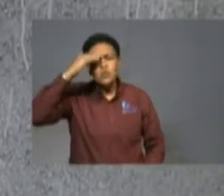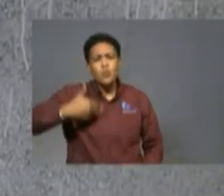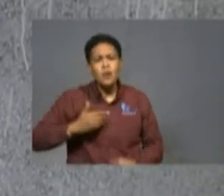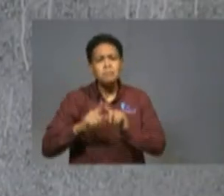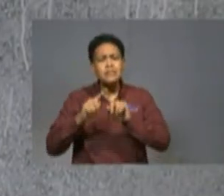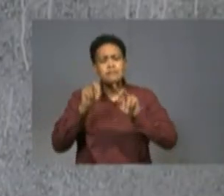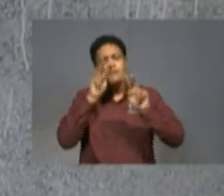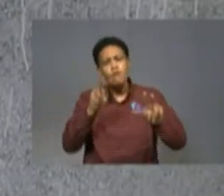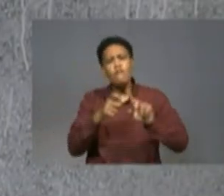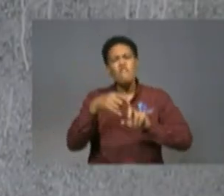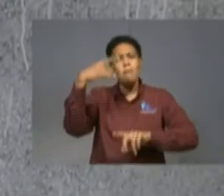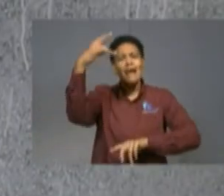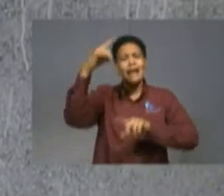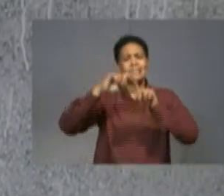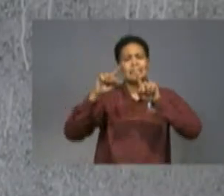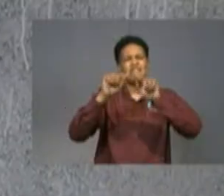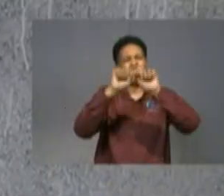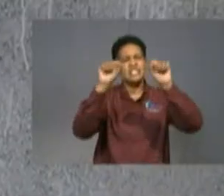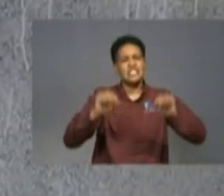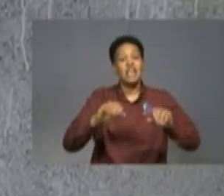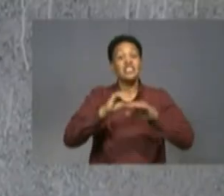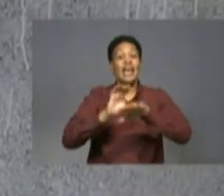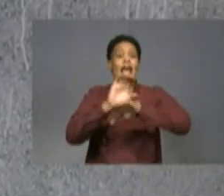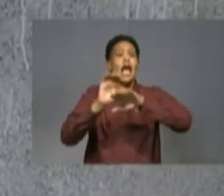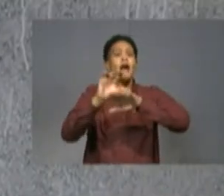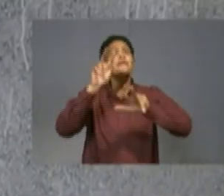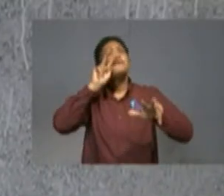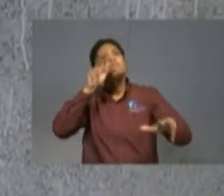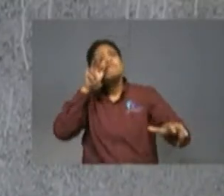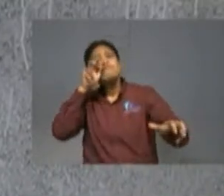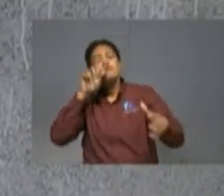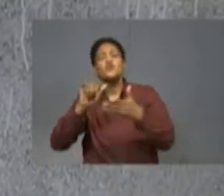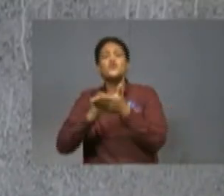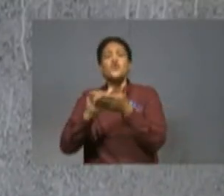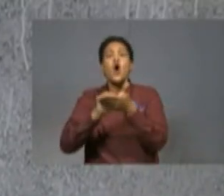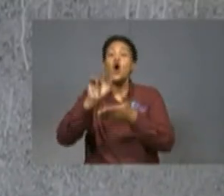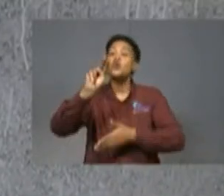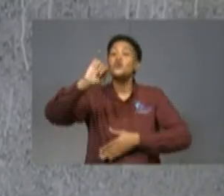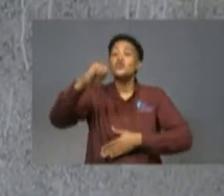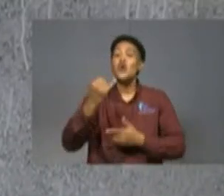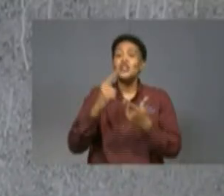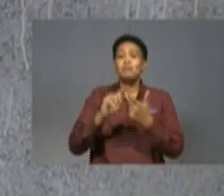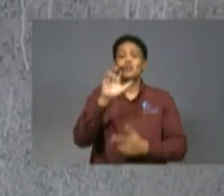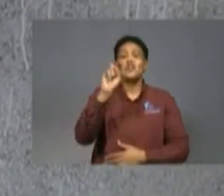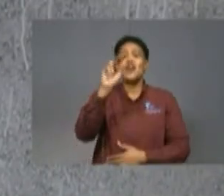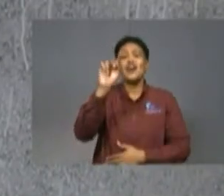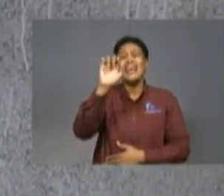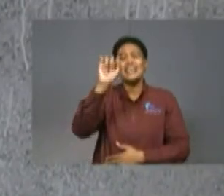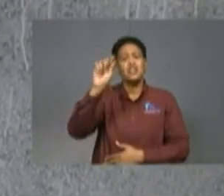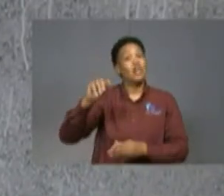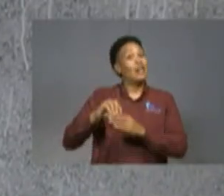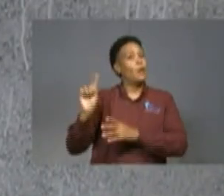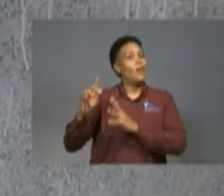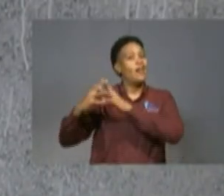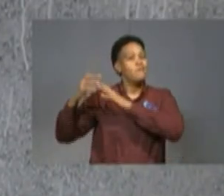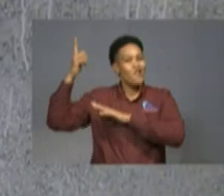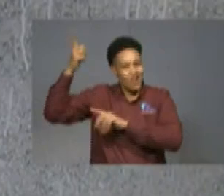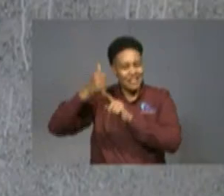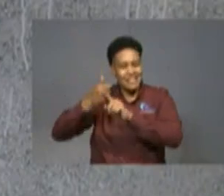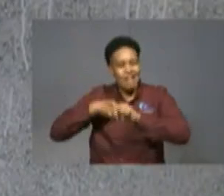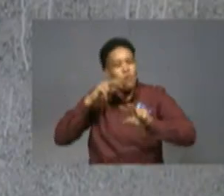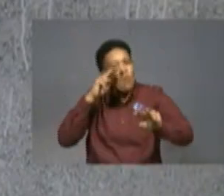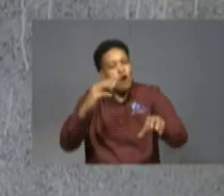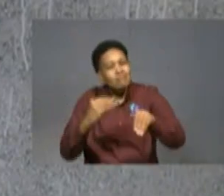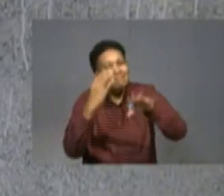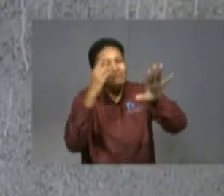from 18 stations around the Caribbean, New York, New Jersey, and Connecticut. We also have people watching via